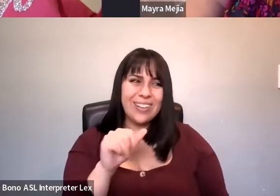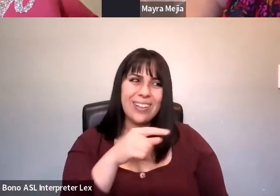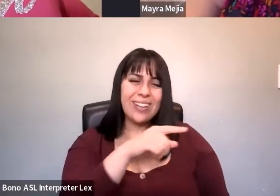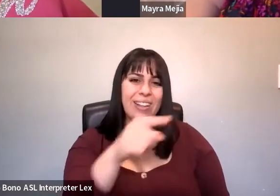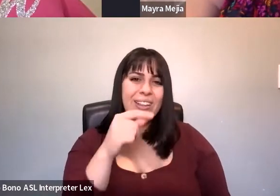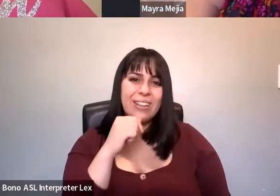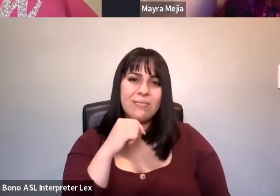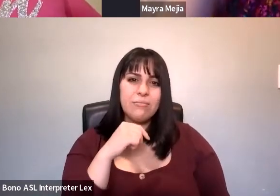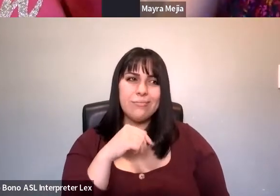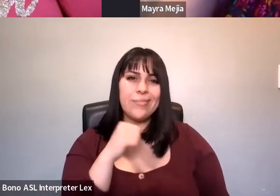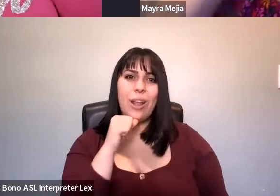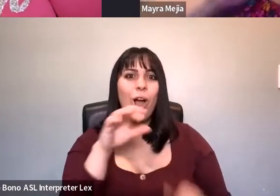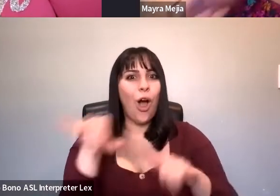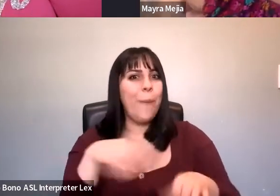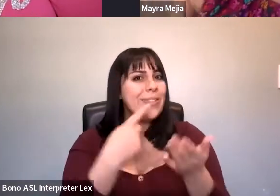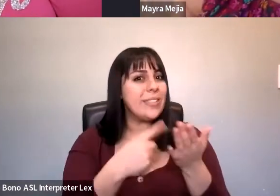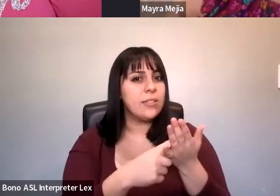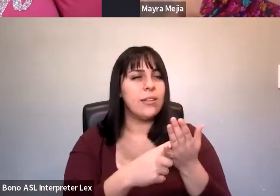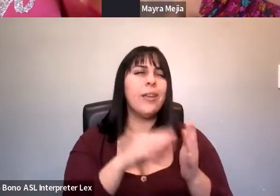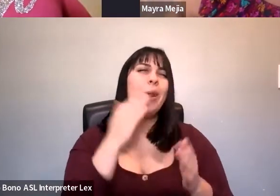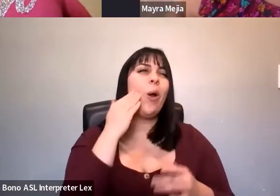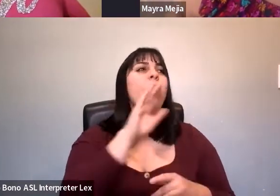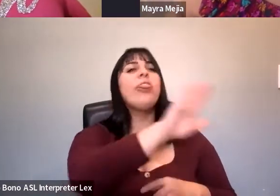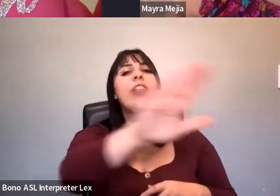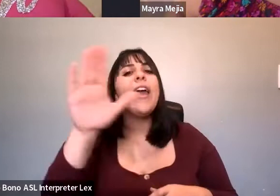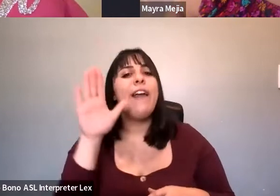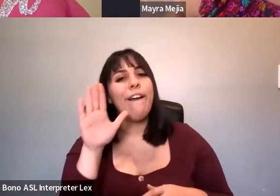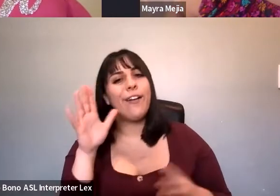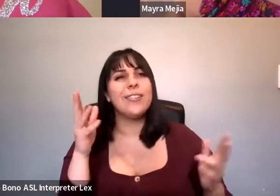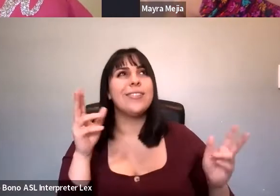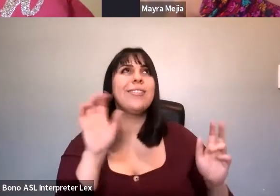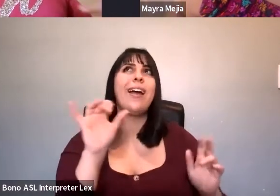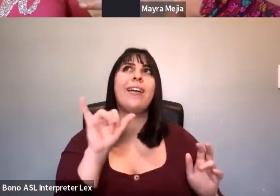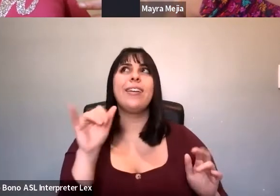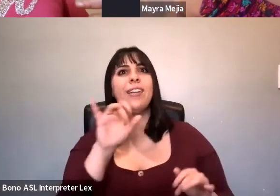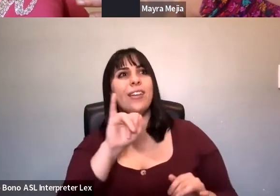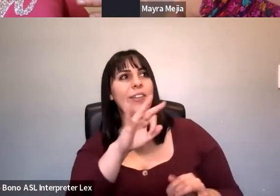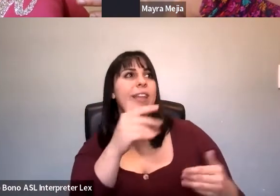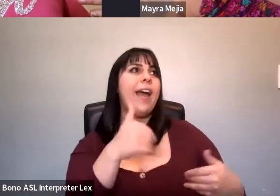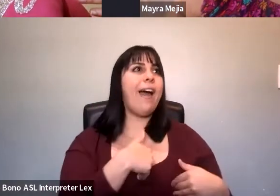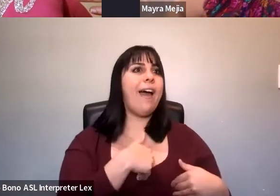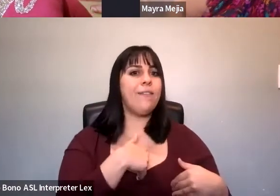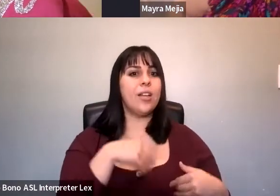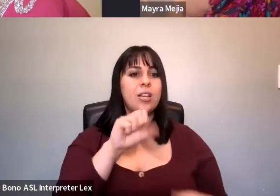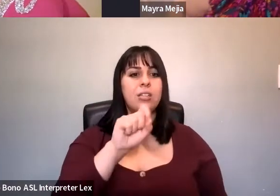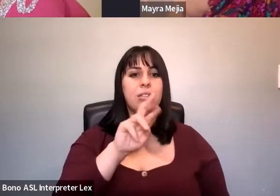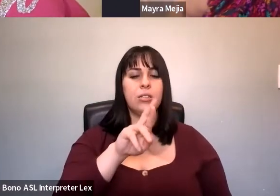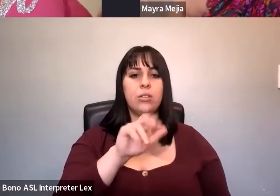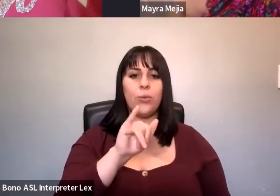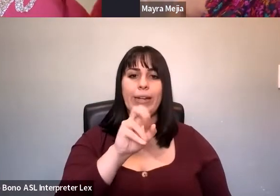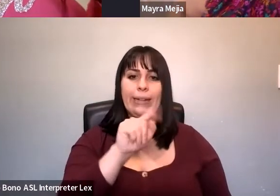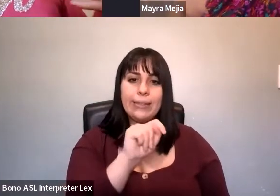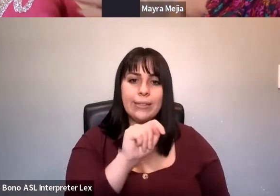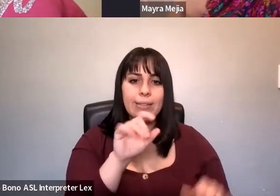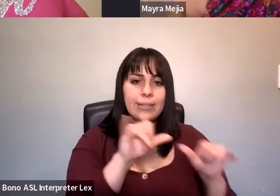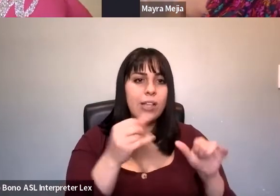of defining size inclusivity is if a brand carries straight size and plus sizes. They don't realize the